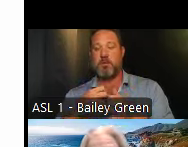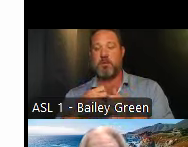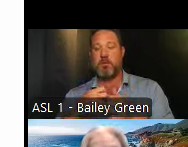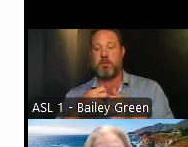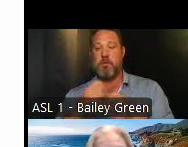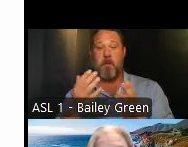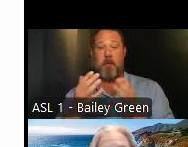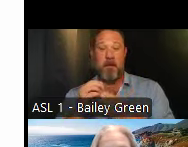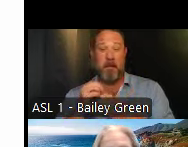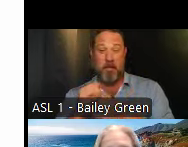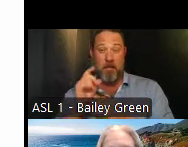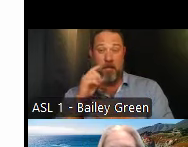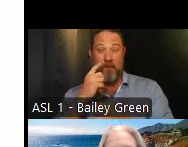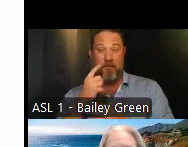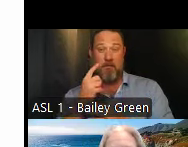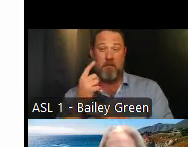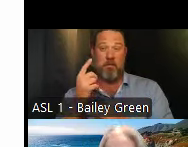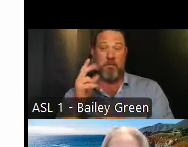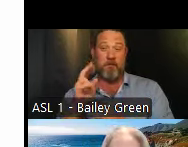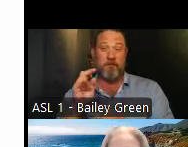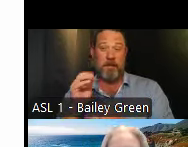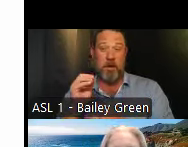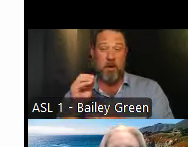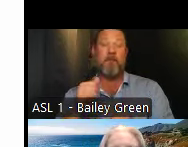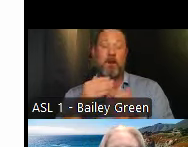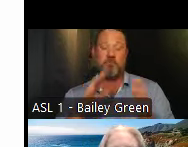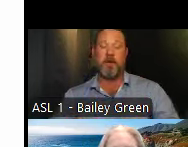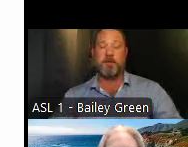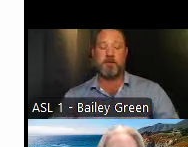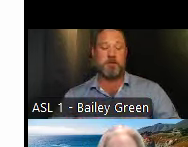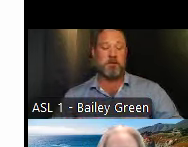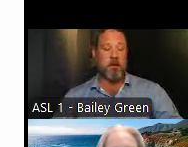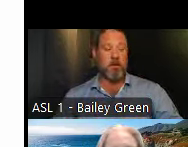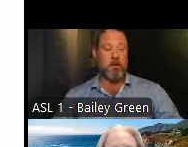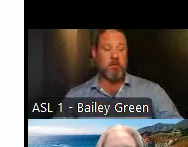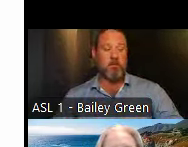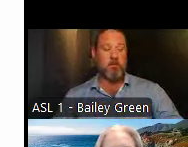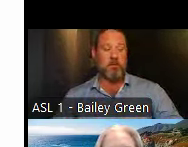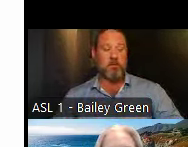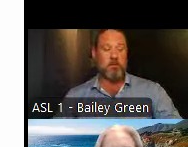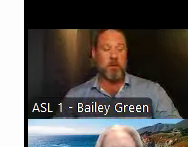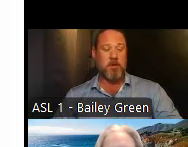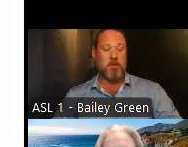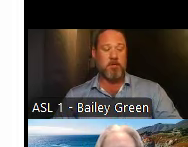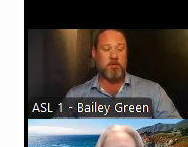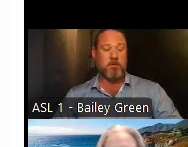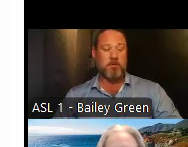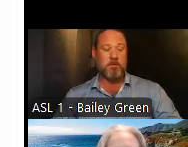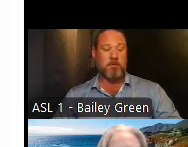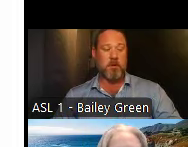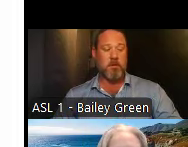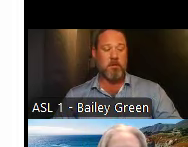may have led to the governor's veto last time, I think, have been addressed. And so if we can make it through, we're optimistic that